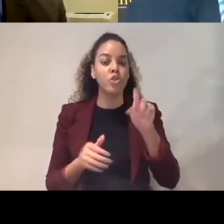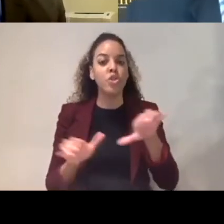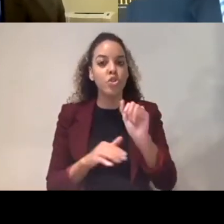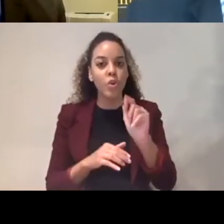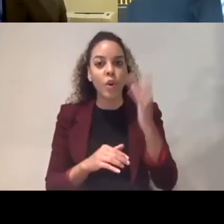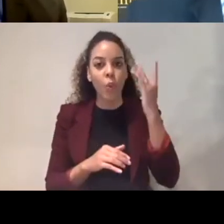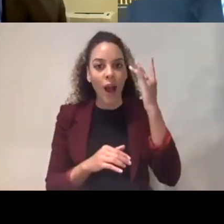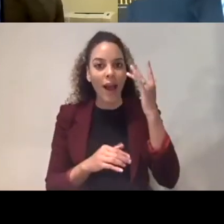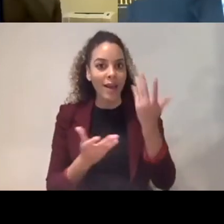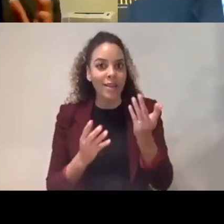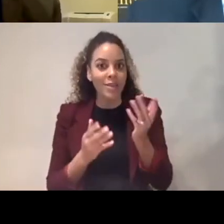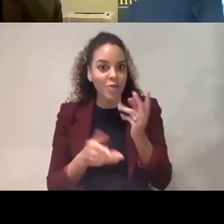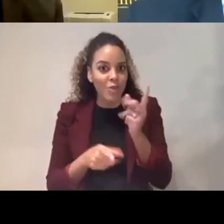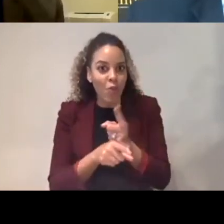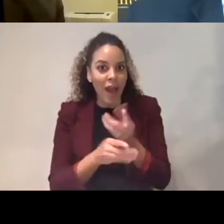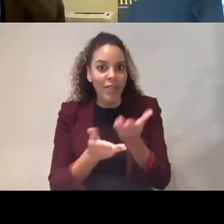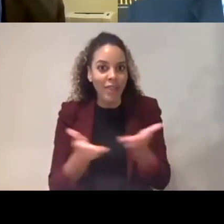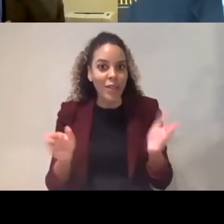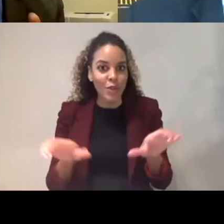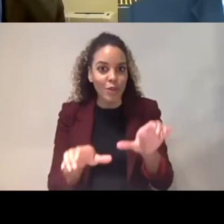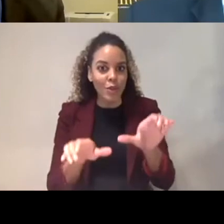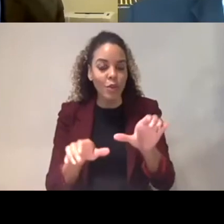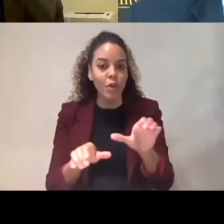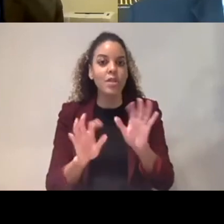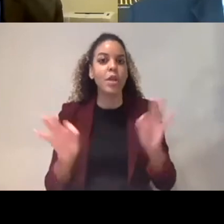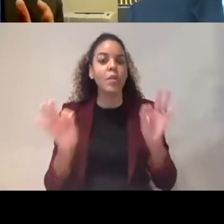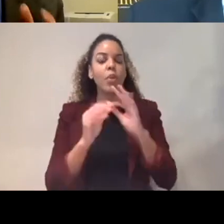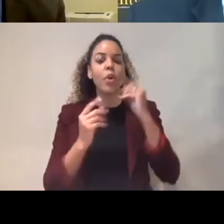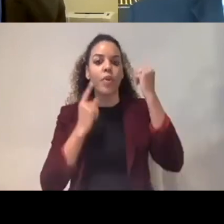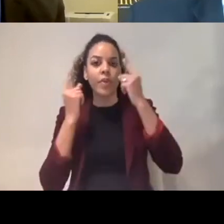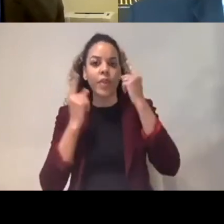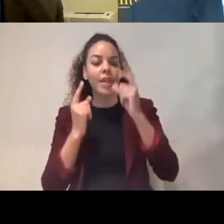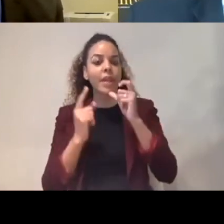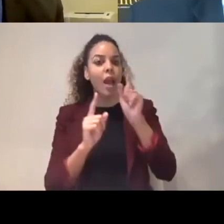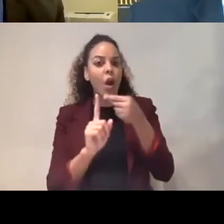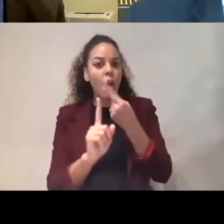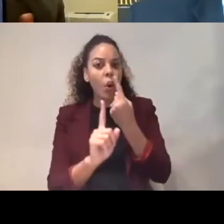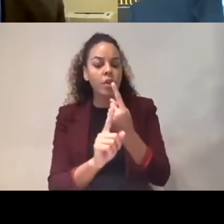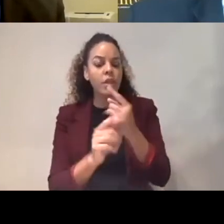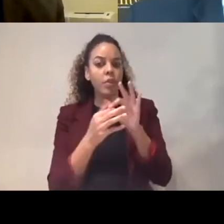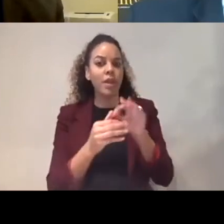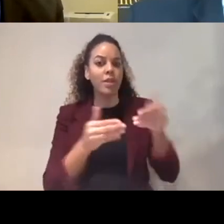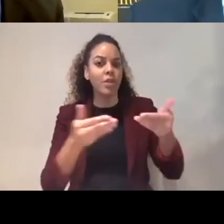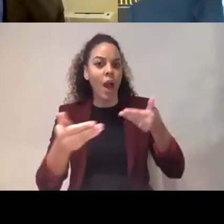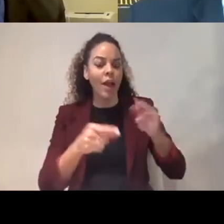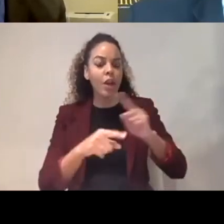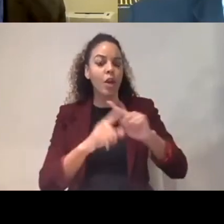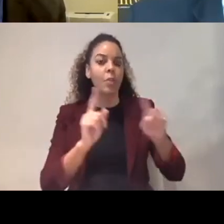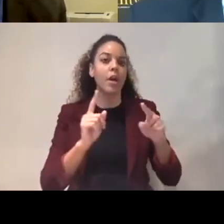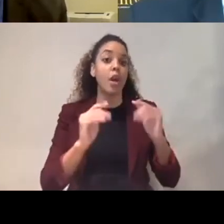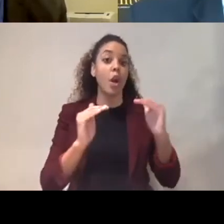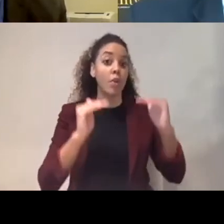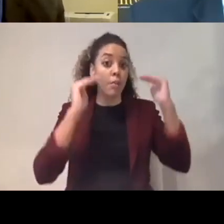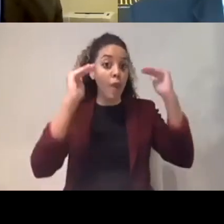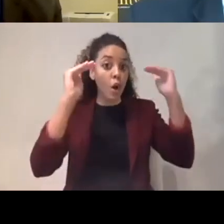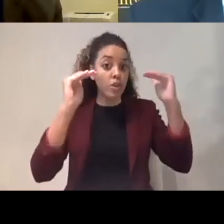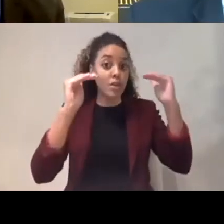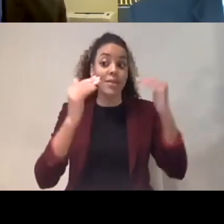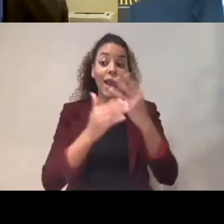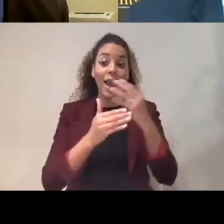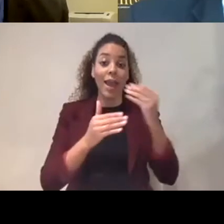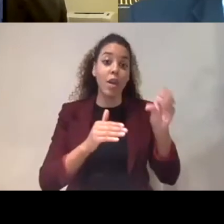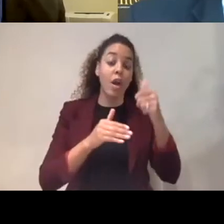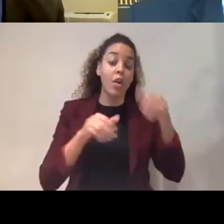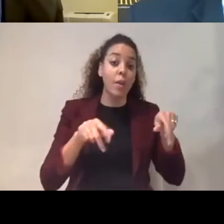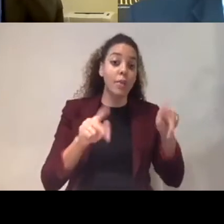mindful, not just of the hiring and utilization, but of promotions and opportunities. Because one of the things, I have 2 children